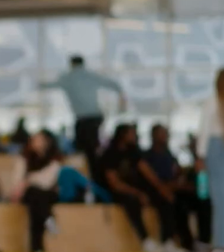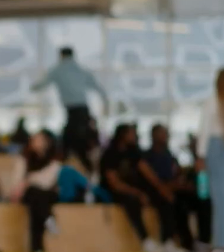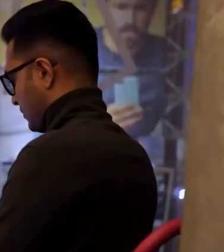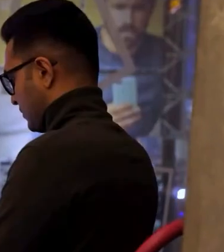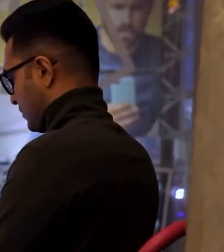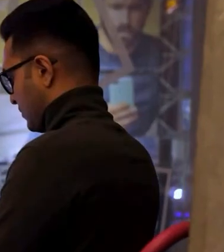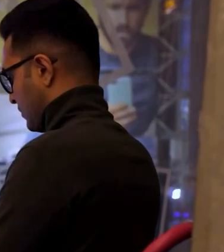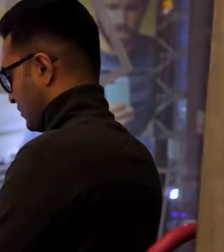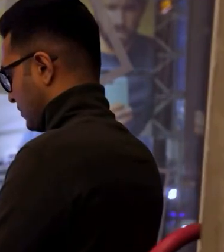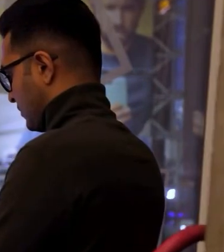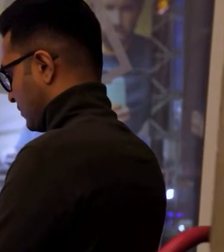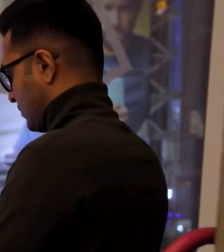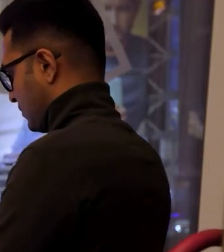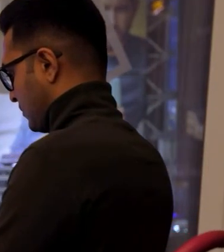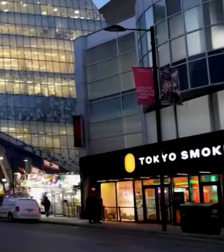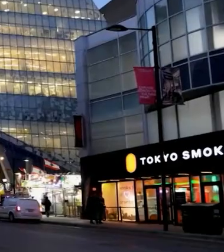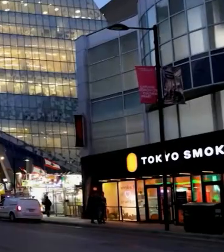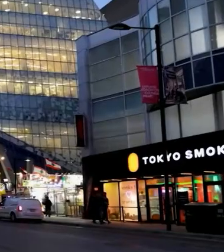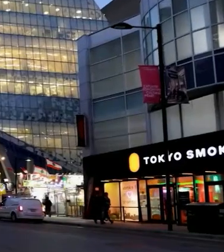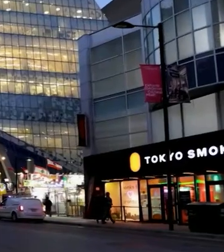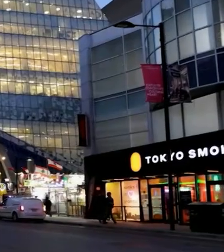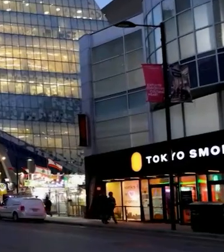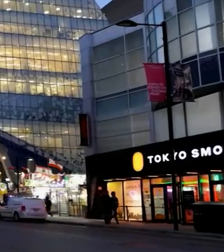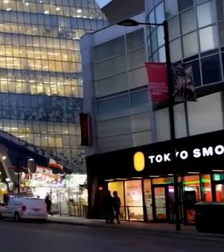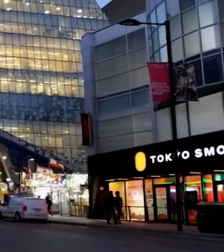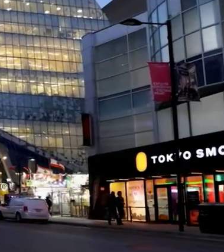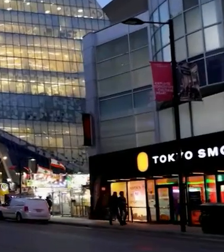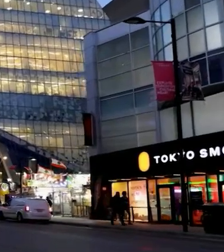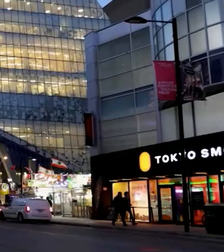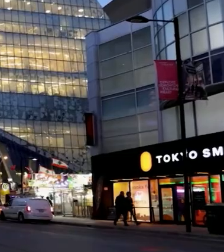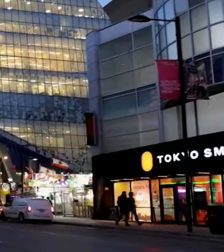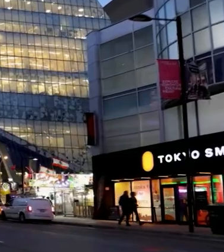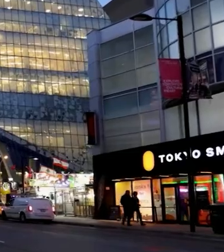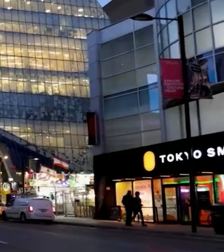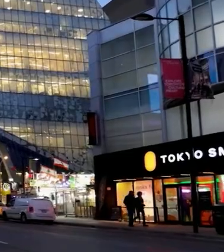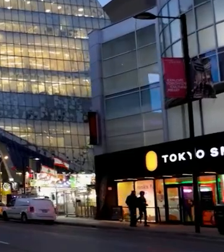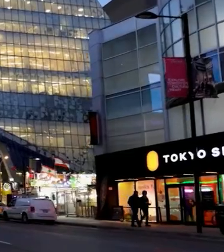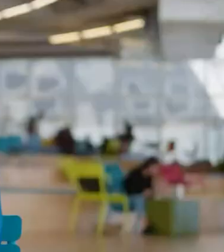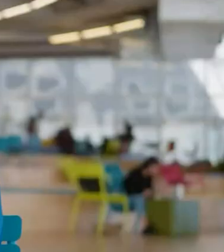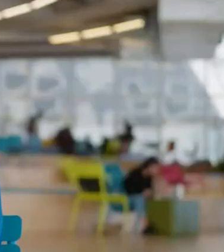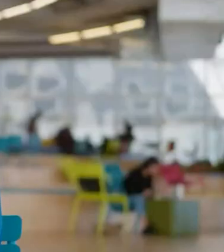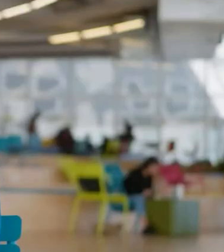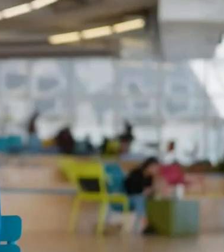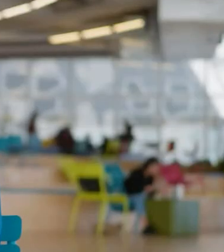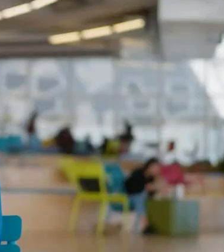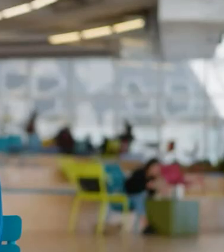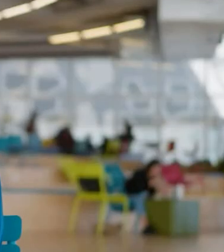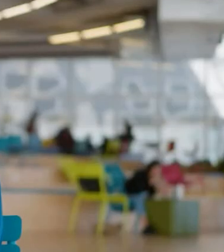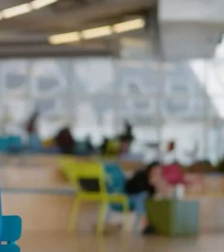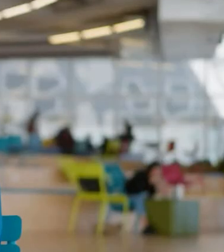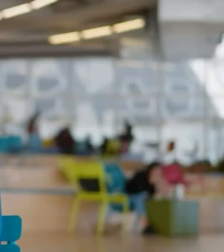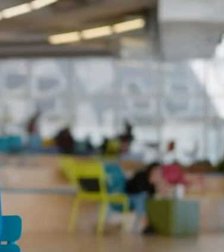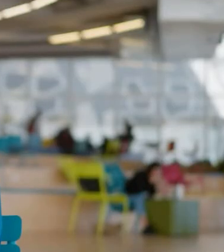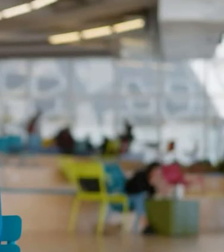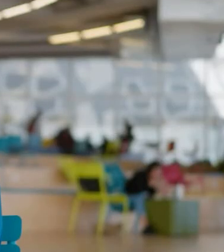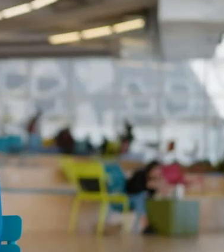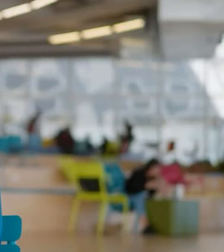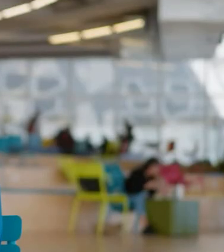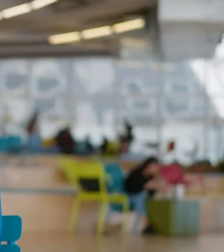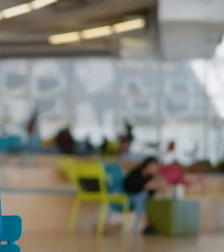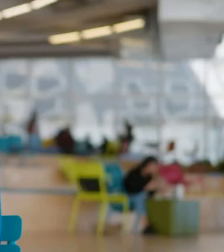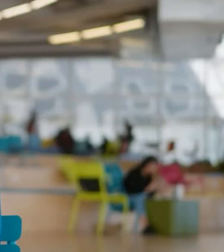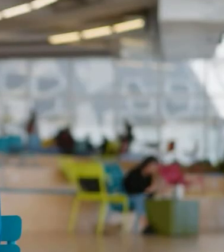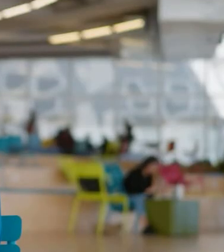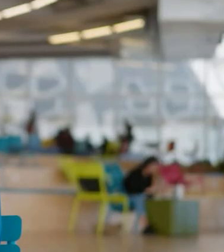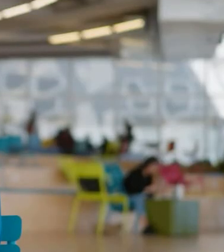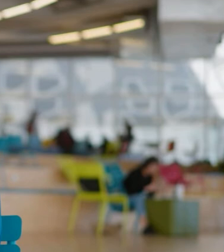being here at 1, 2 in the morning. You know, you're leaving at around 3 a.m., but it didn't matter because you were doing what you loved. My fondest memory at the university